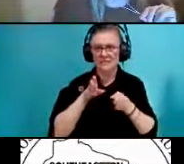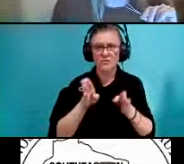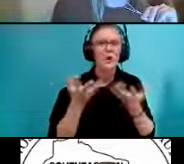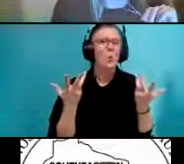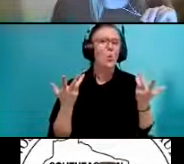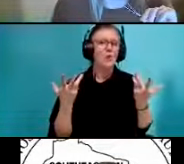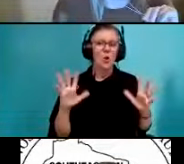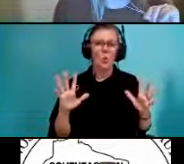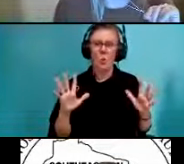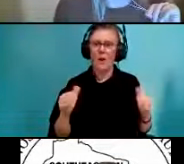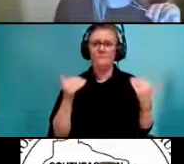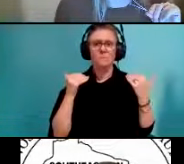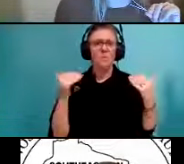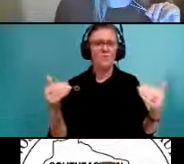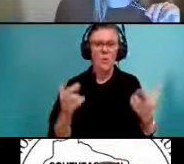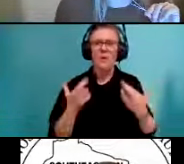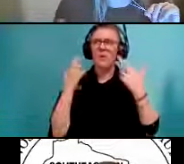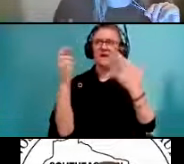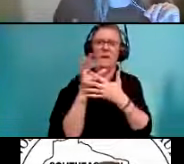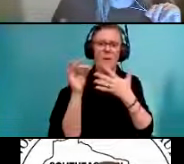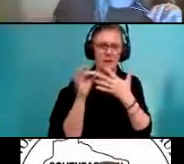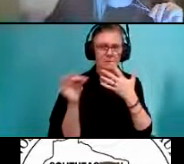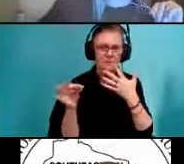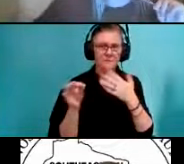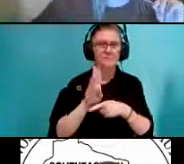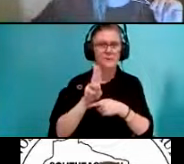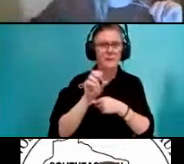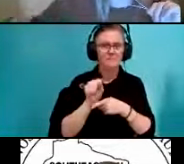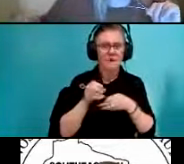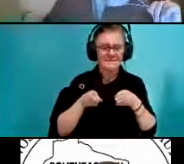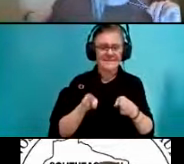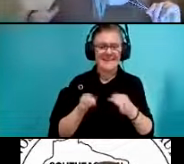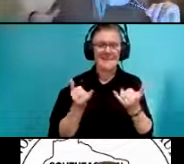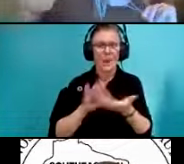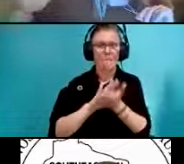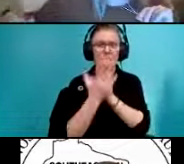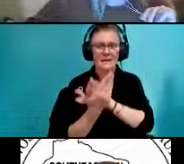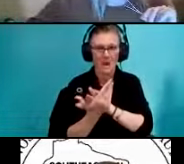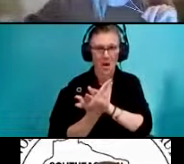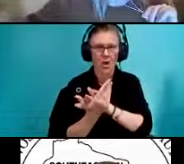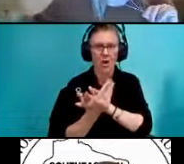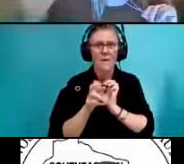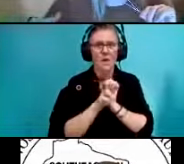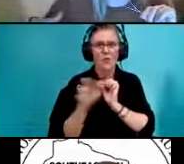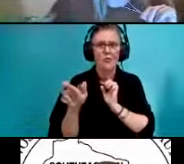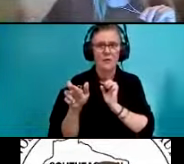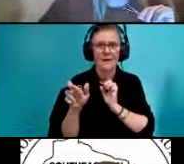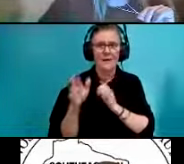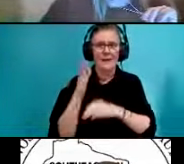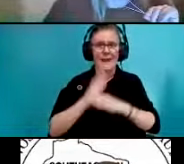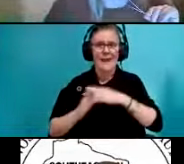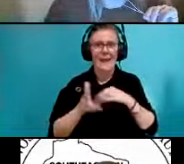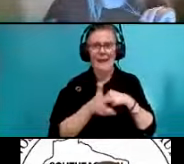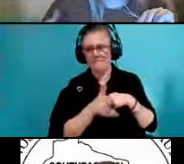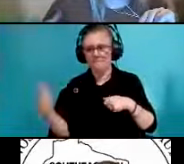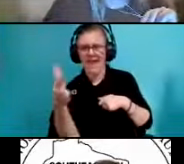to move forward with recommending an option where a bus lane is now going to become a right-hand passing lane, making it even